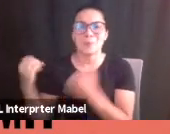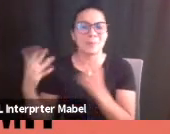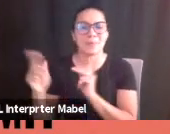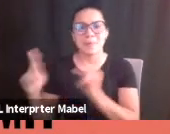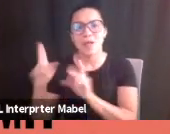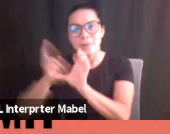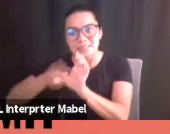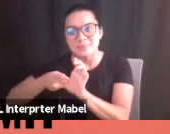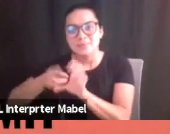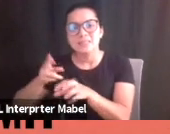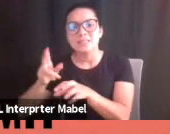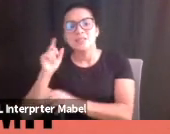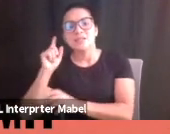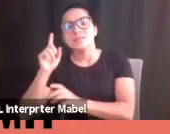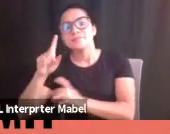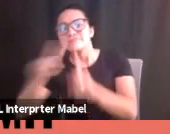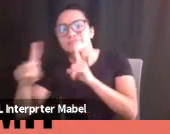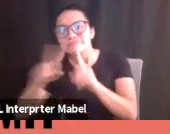been exciting. And